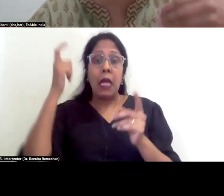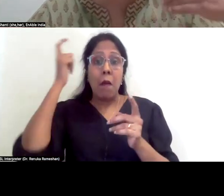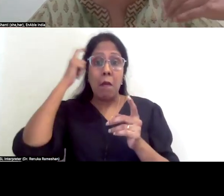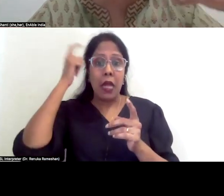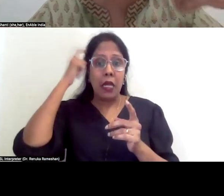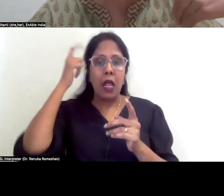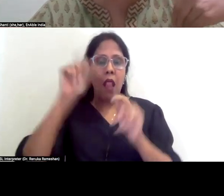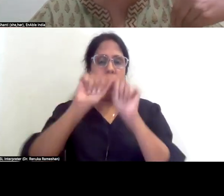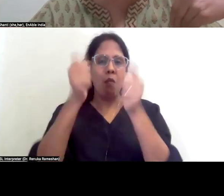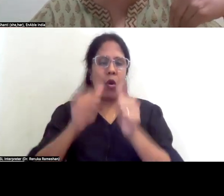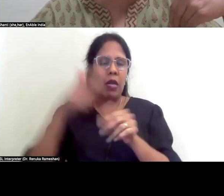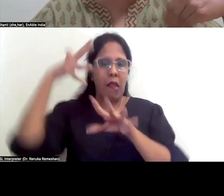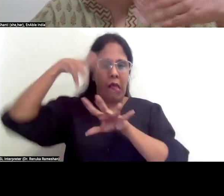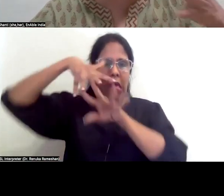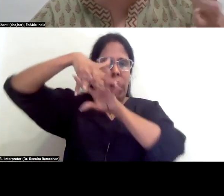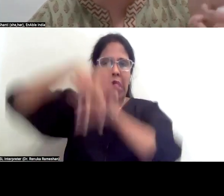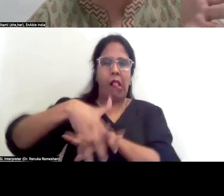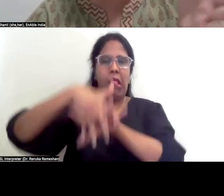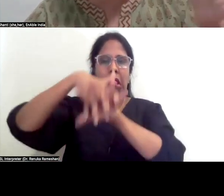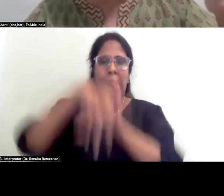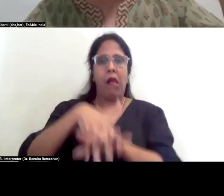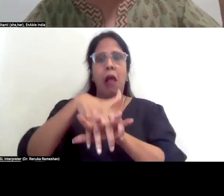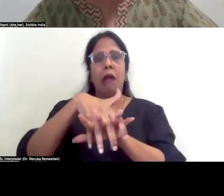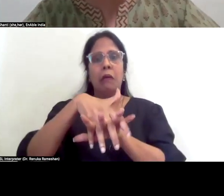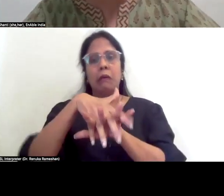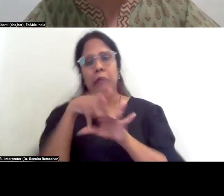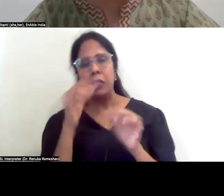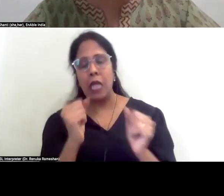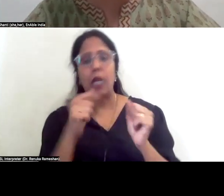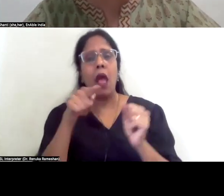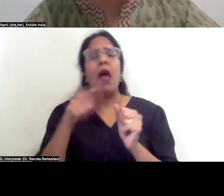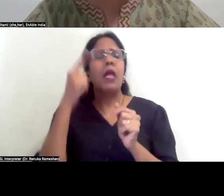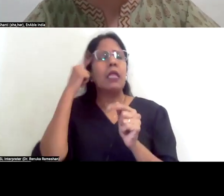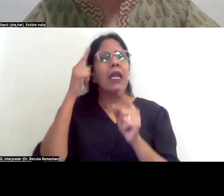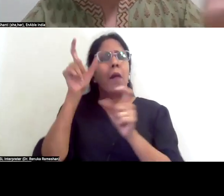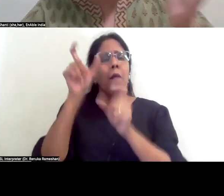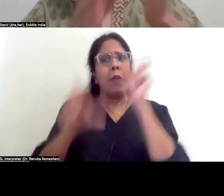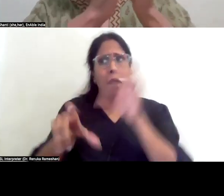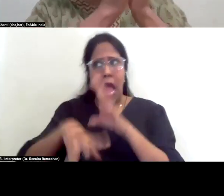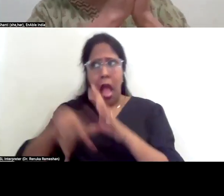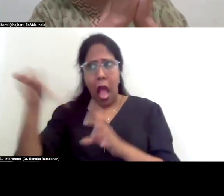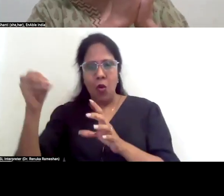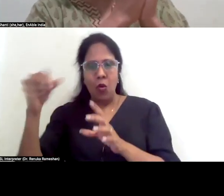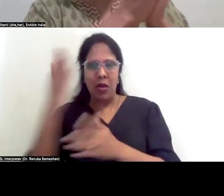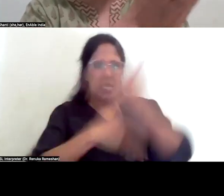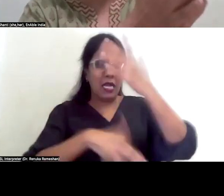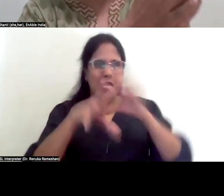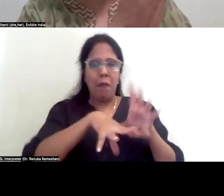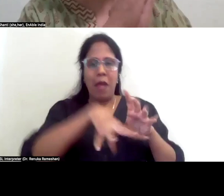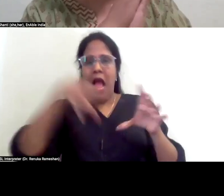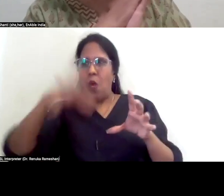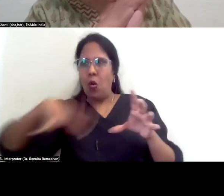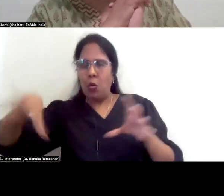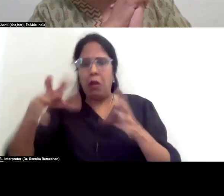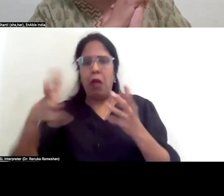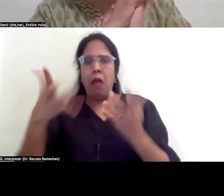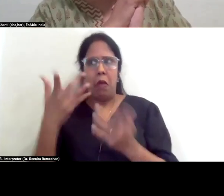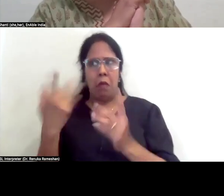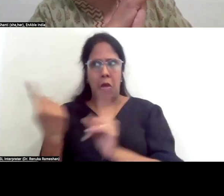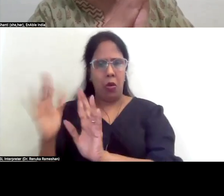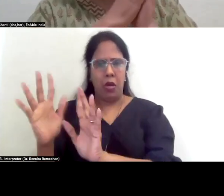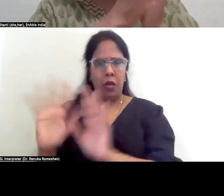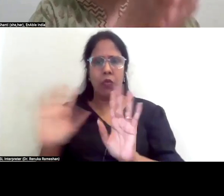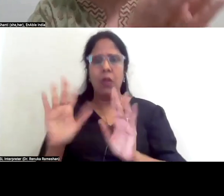I would say this is not to do with only people outside the disability sector. If I look, when I talk to a person with